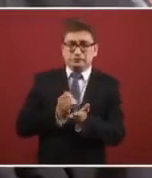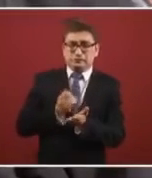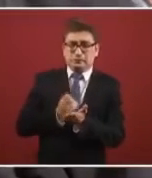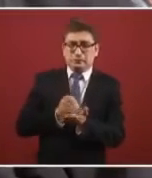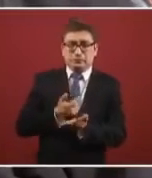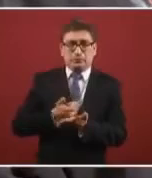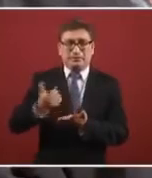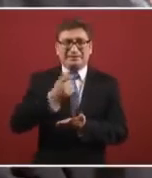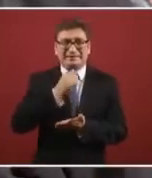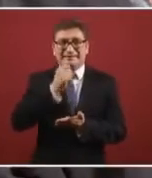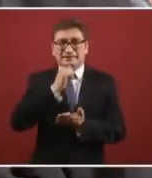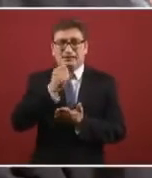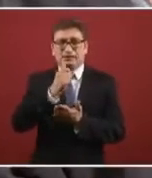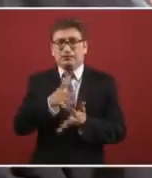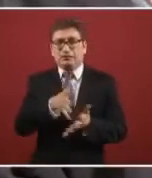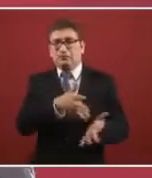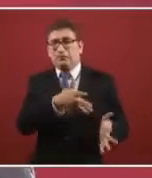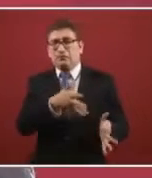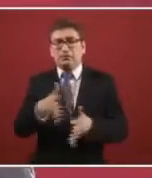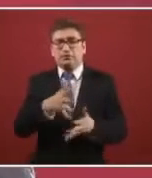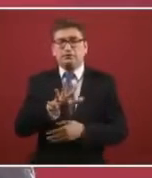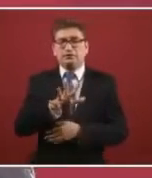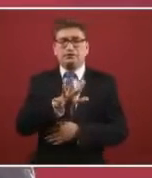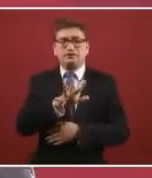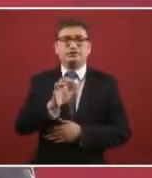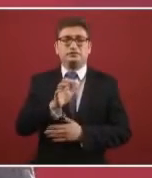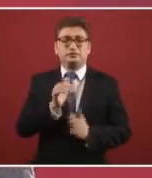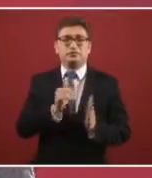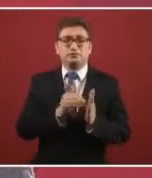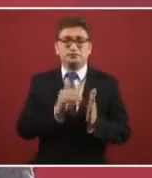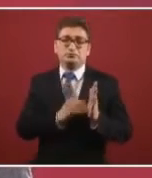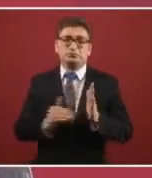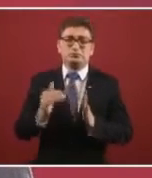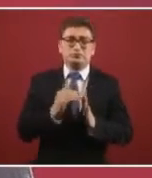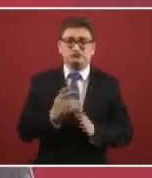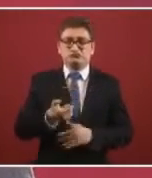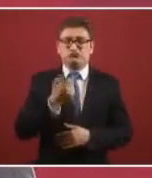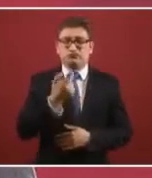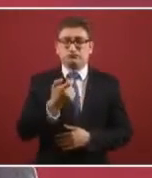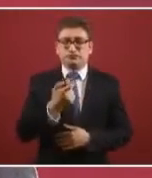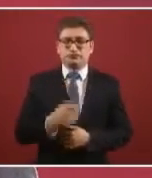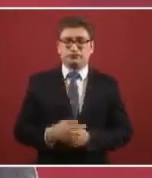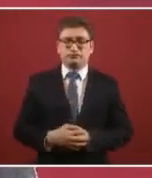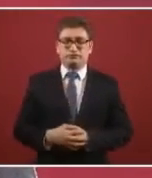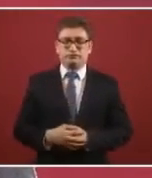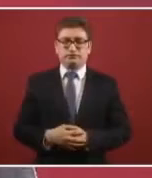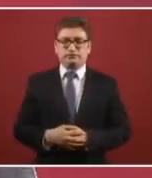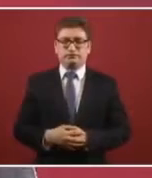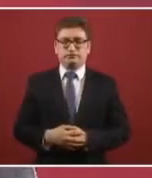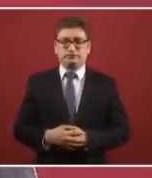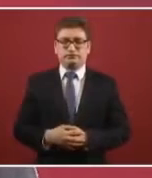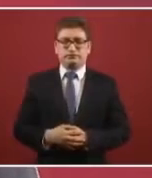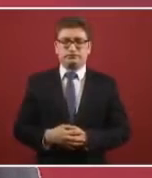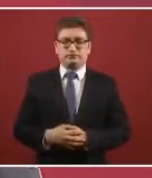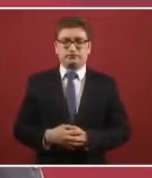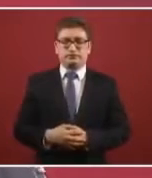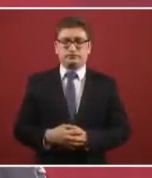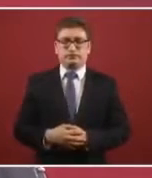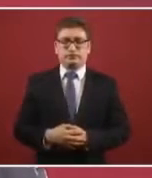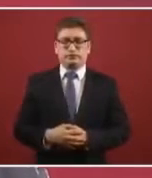that it costs us not to have 500